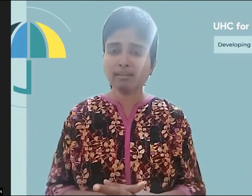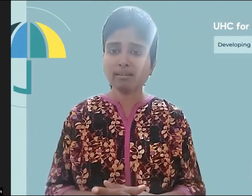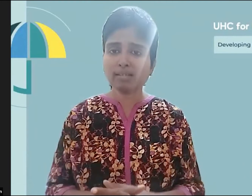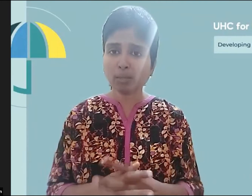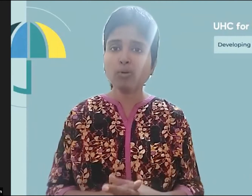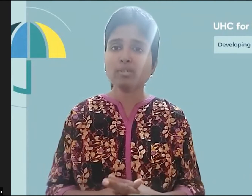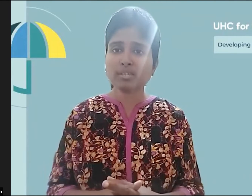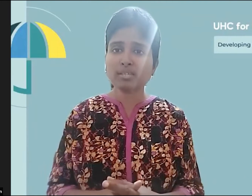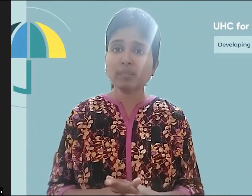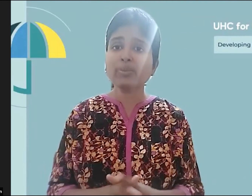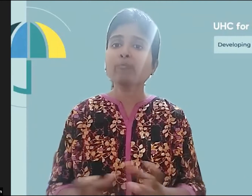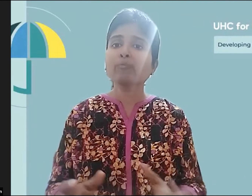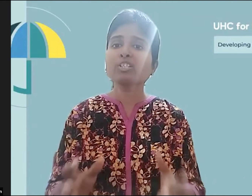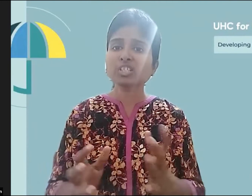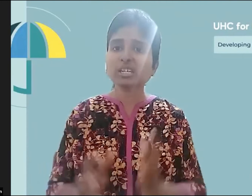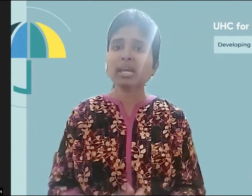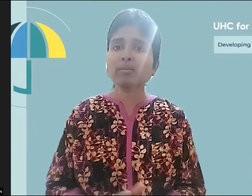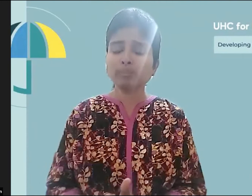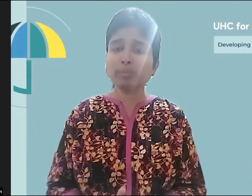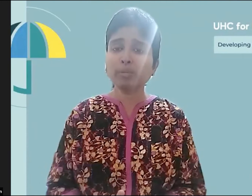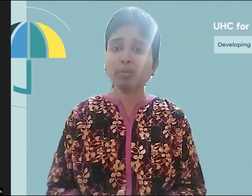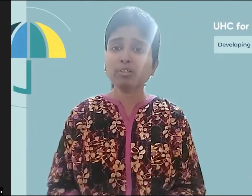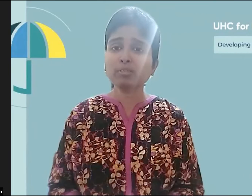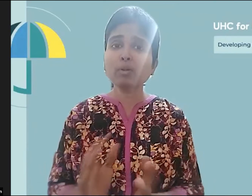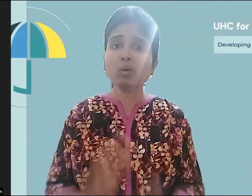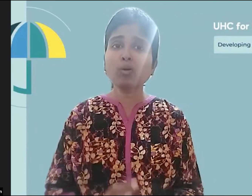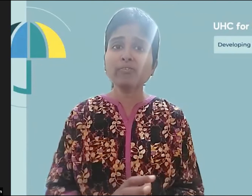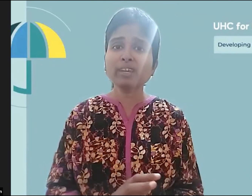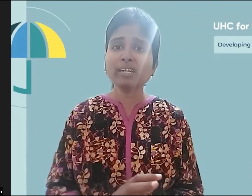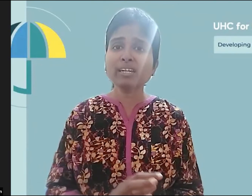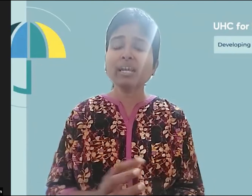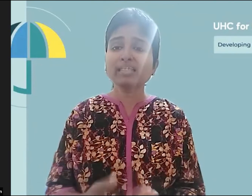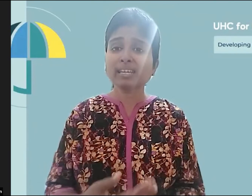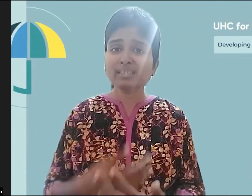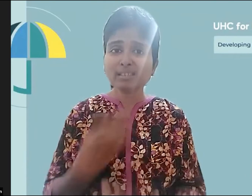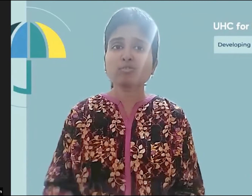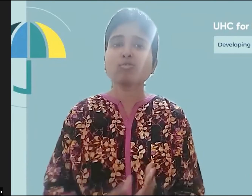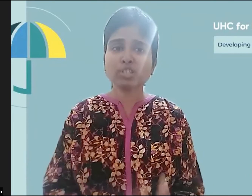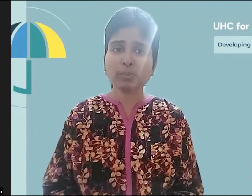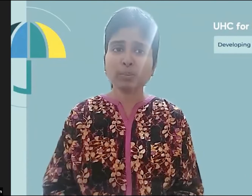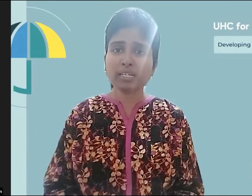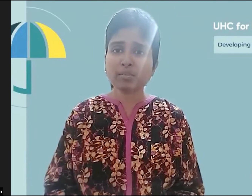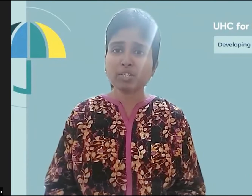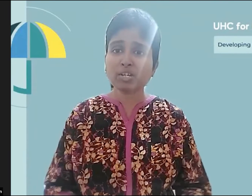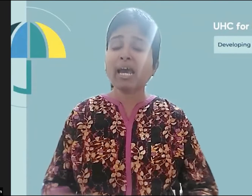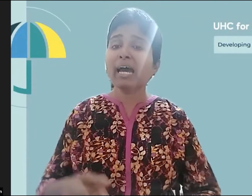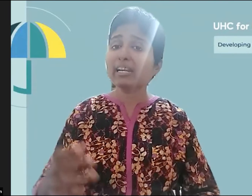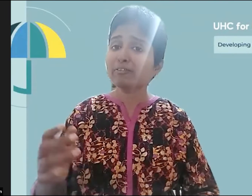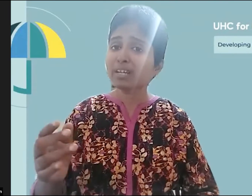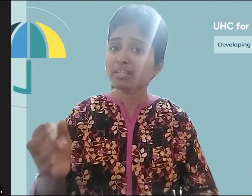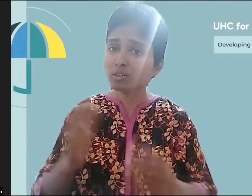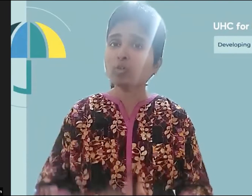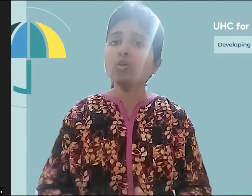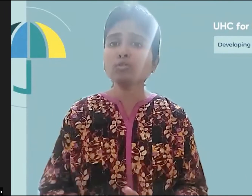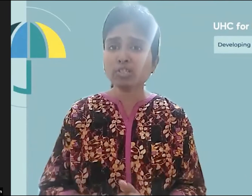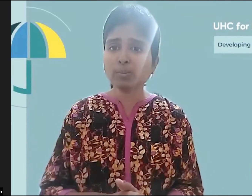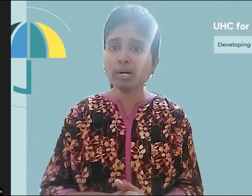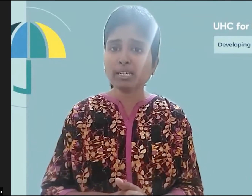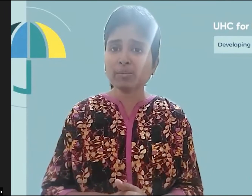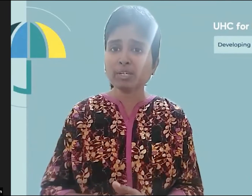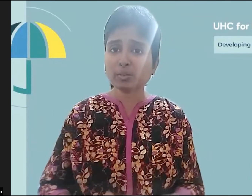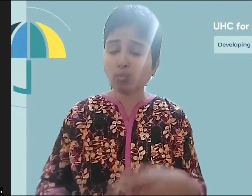community support system, which can be possible only when there is social participation. And if there is no